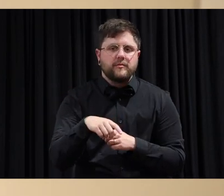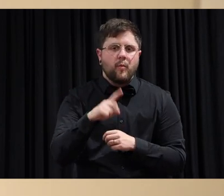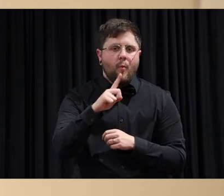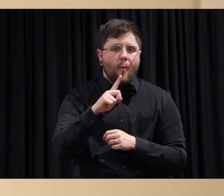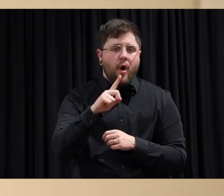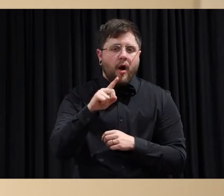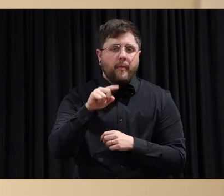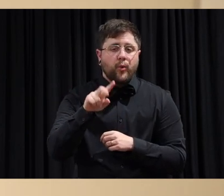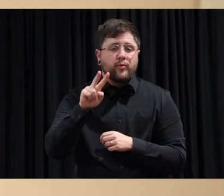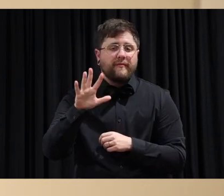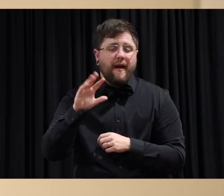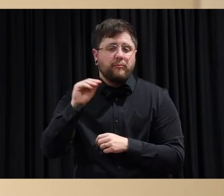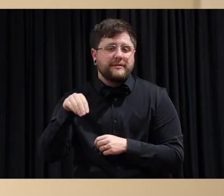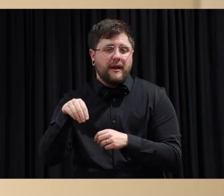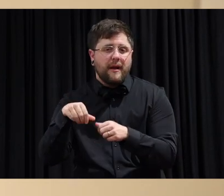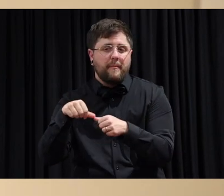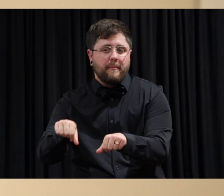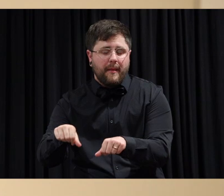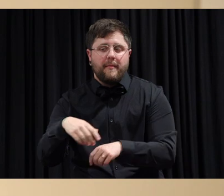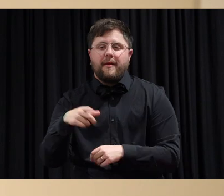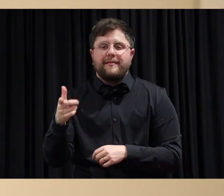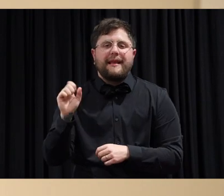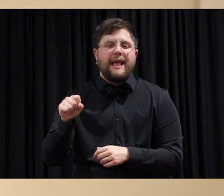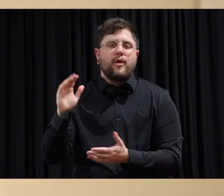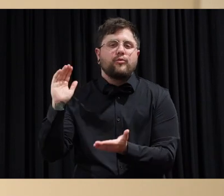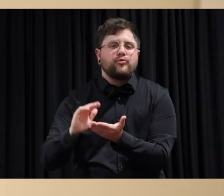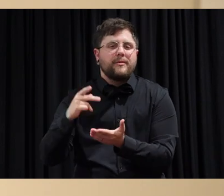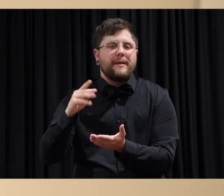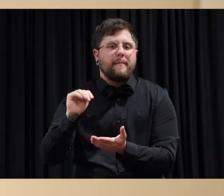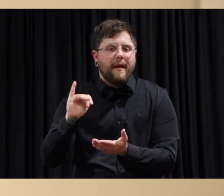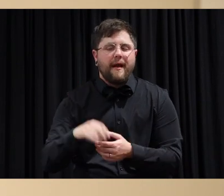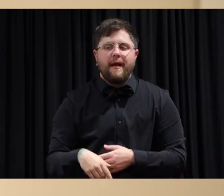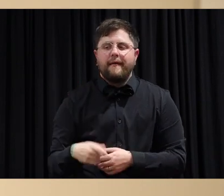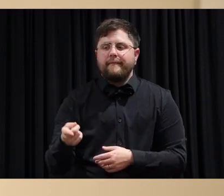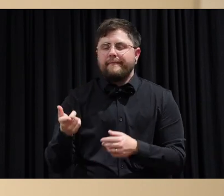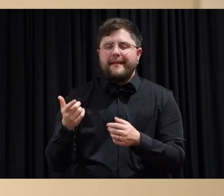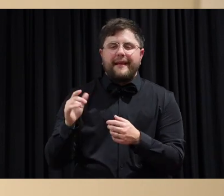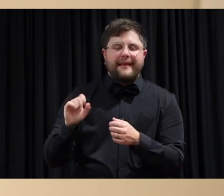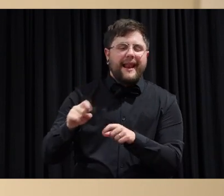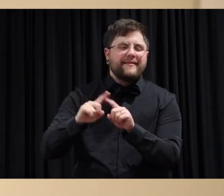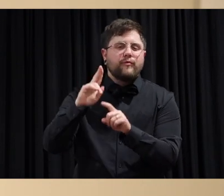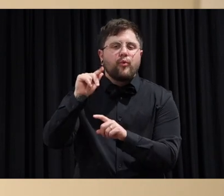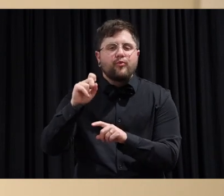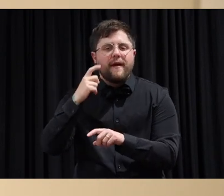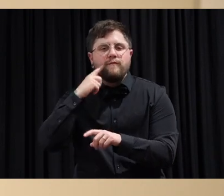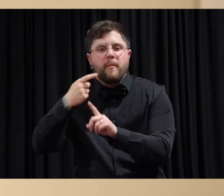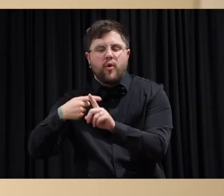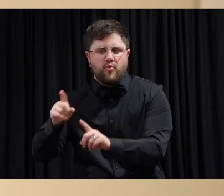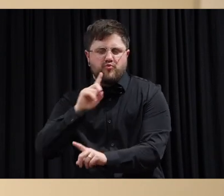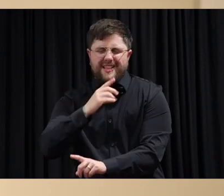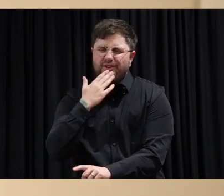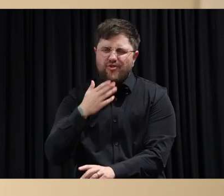1.25% down payments, and they can get lower PMI and fixed rate 30-year mortgages, like really good loan